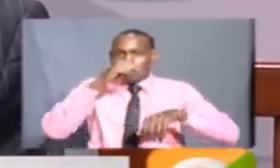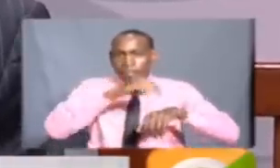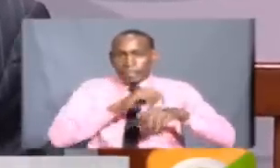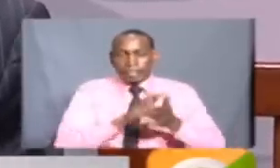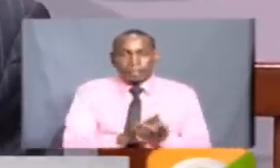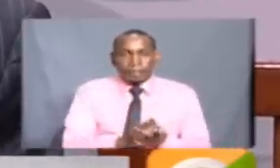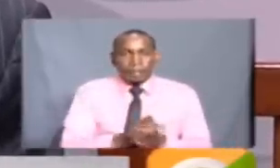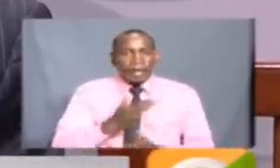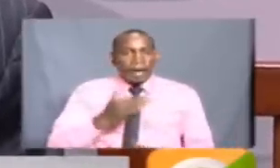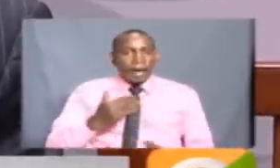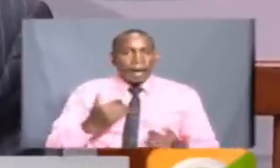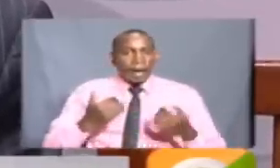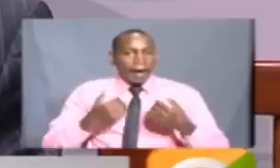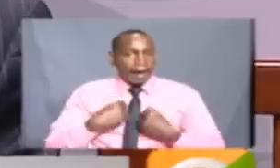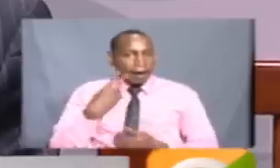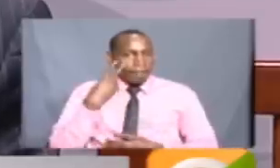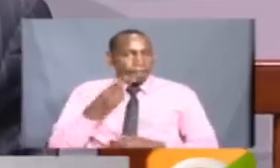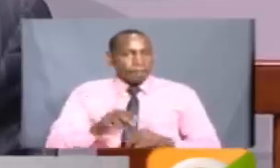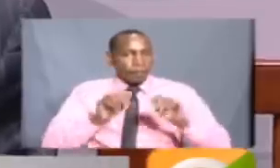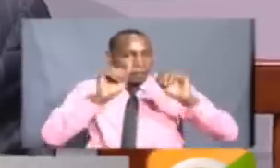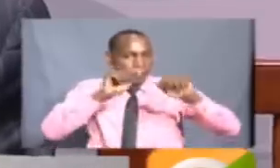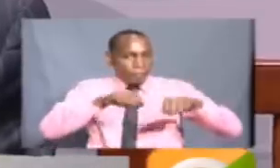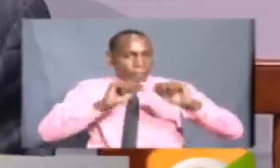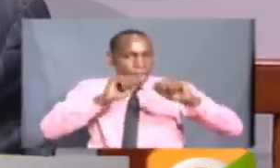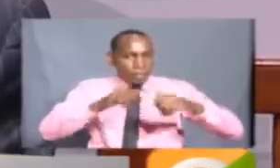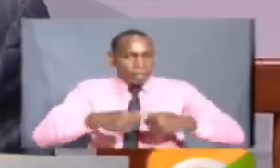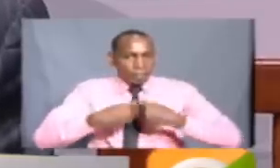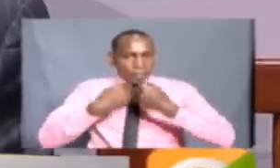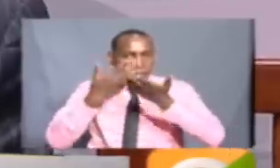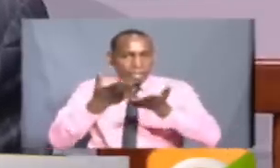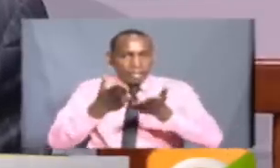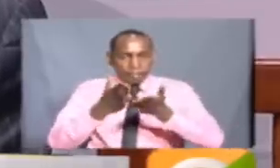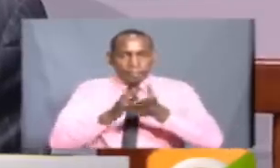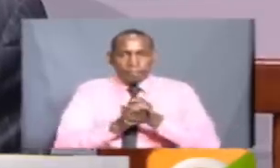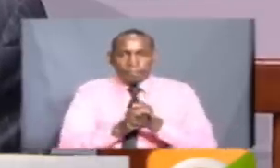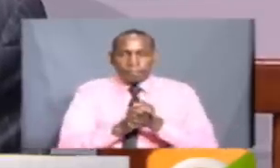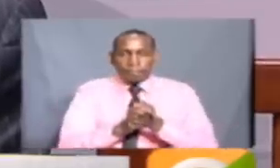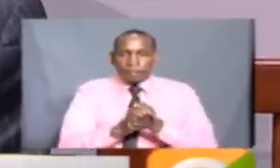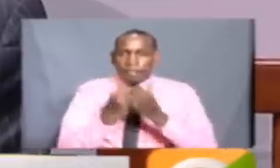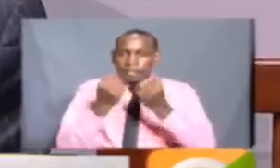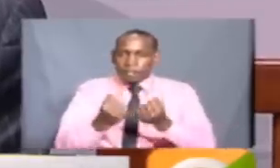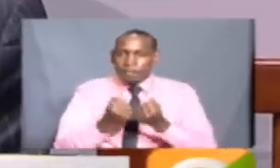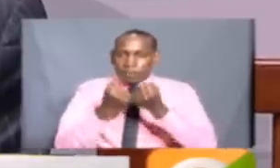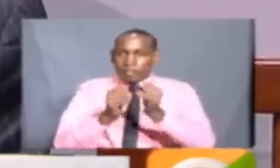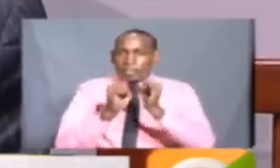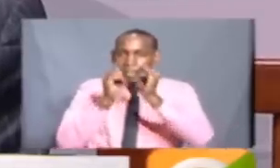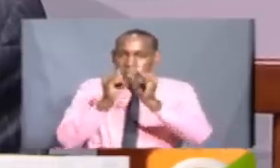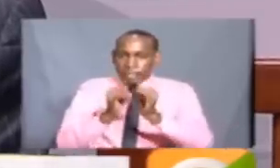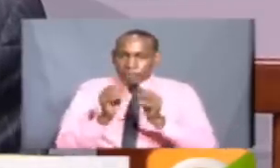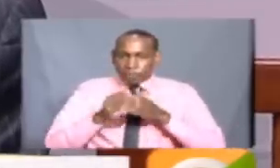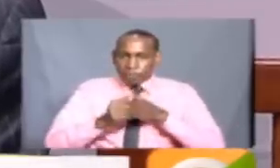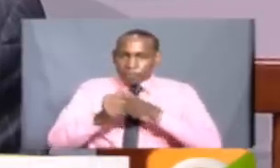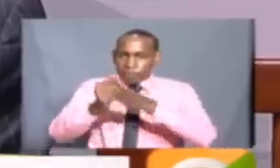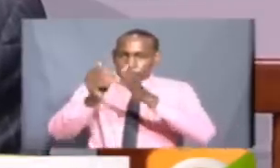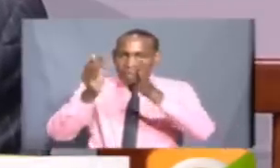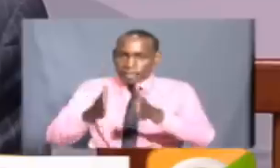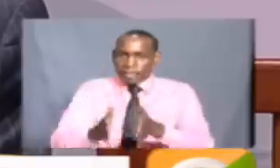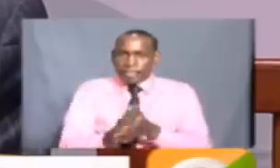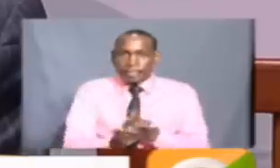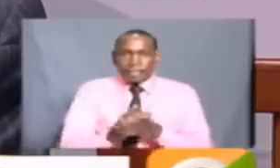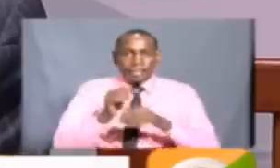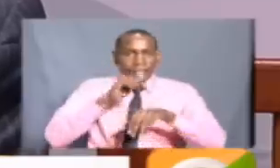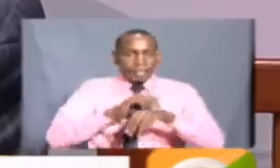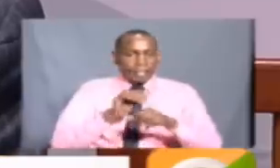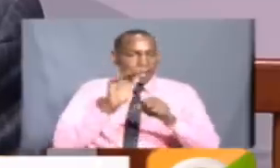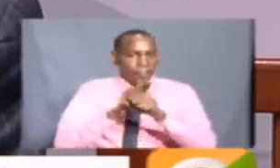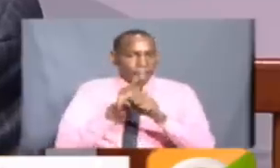I hold the view that he can hand over the baton firmly to a new crop of leaders when a number